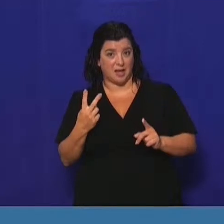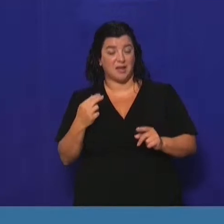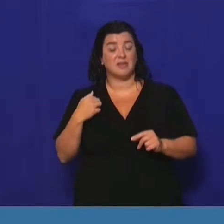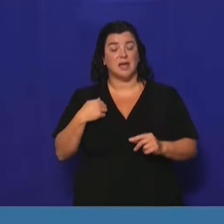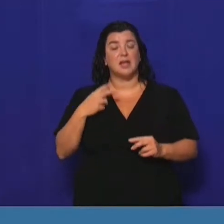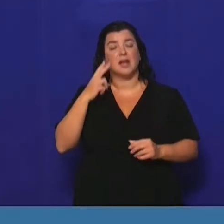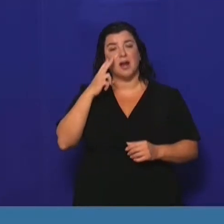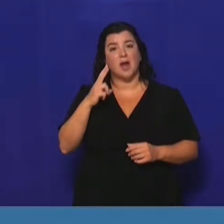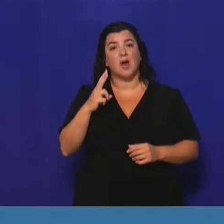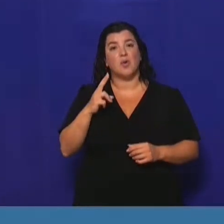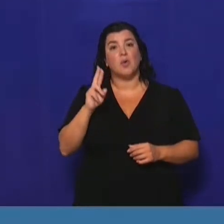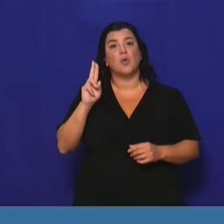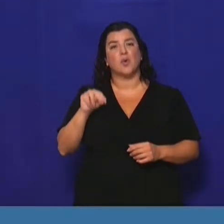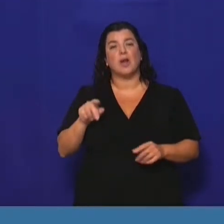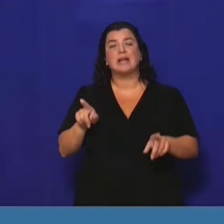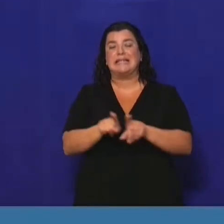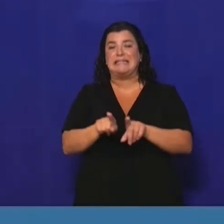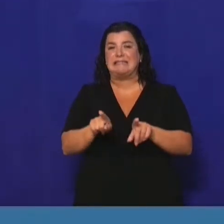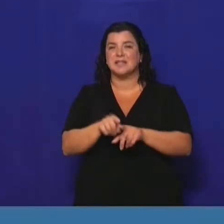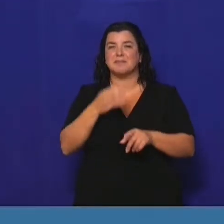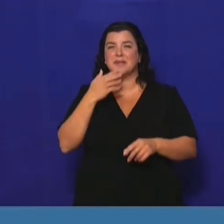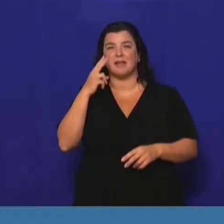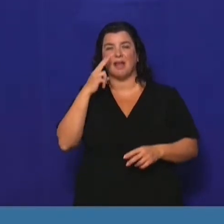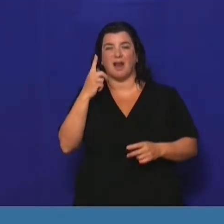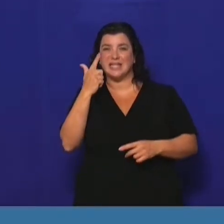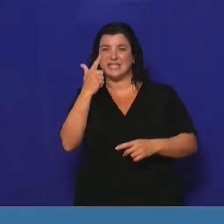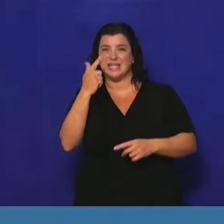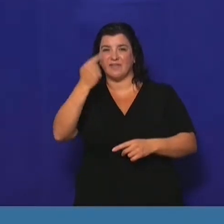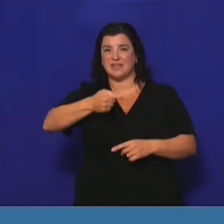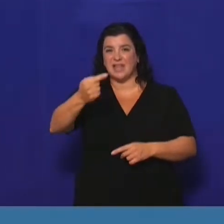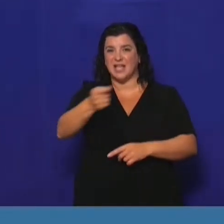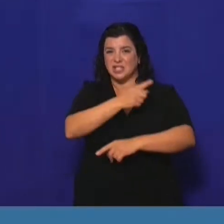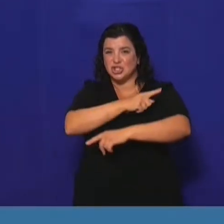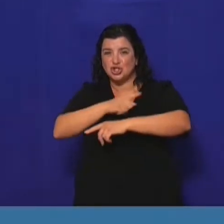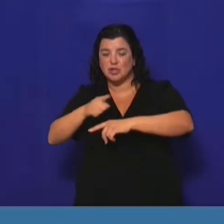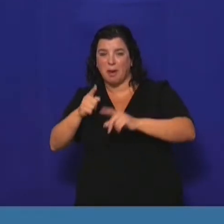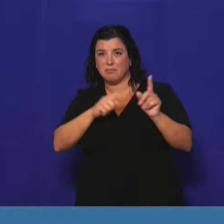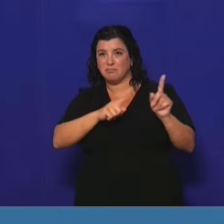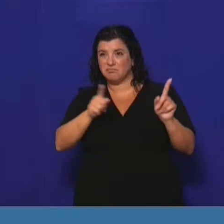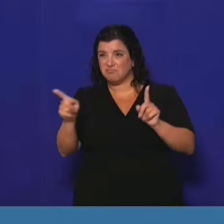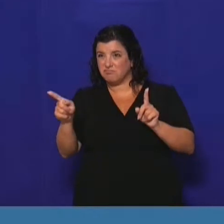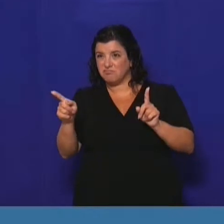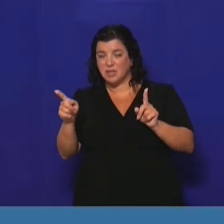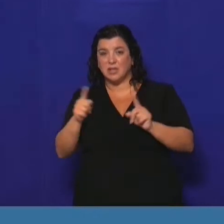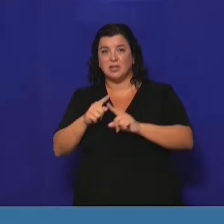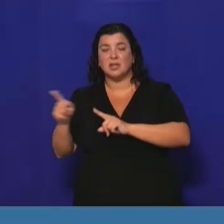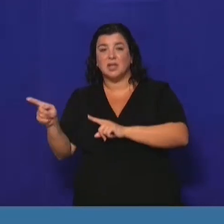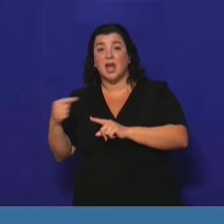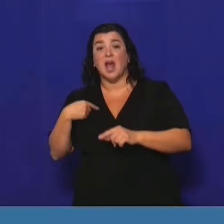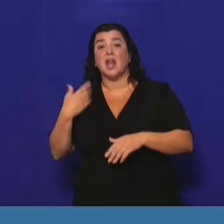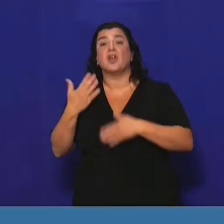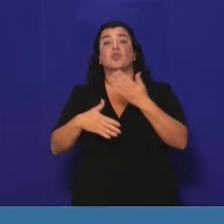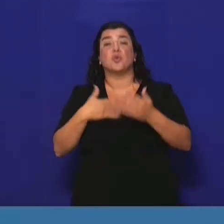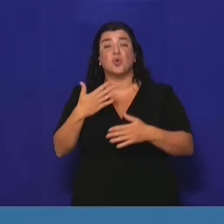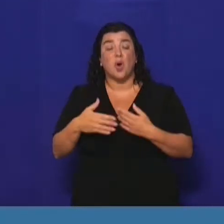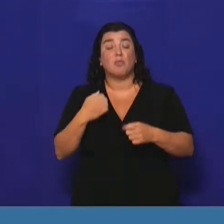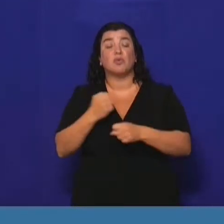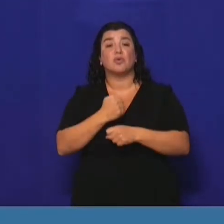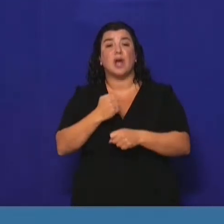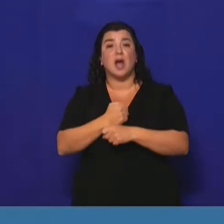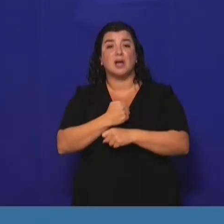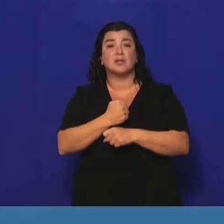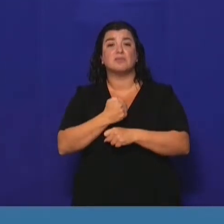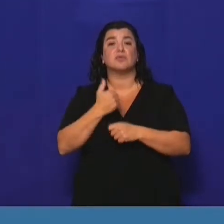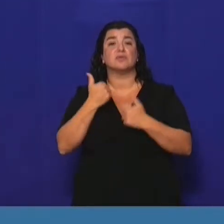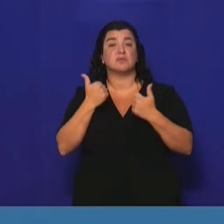l-istess ukoll il-7-day moving average niżel l-isfel, però kif fakkar dejjem irridu nibqgħu viġilanti ħafna kemm għan